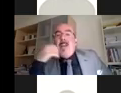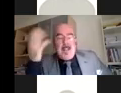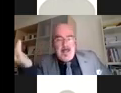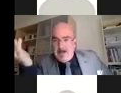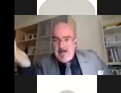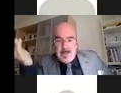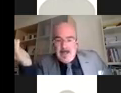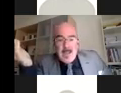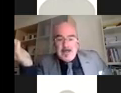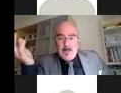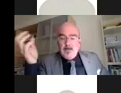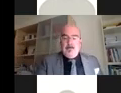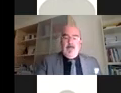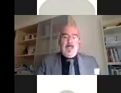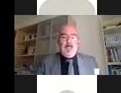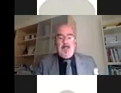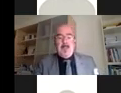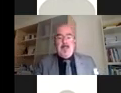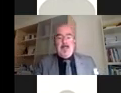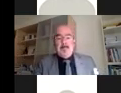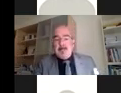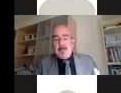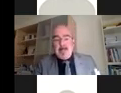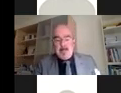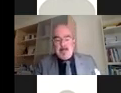legislation, and an avenue